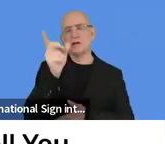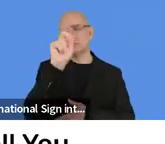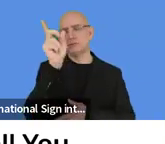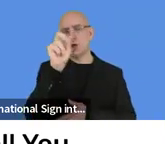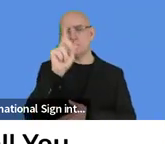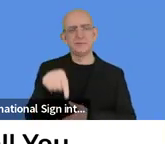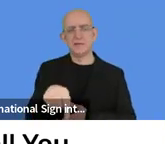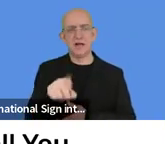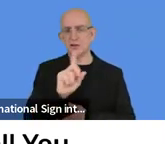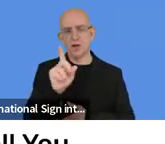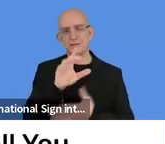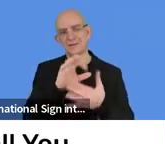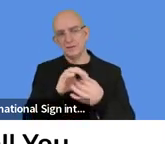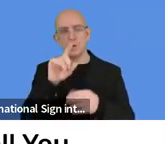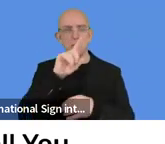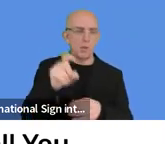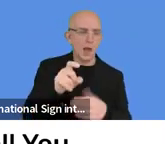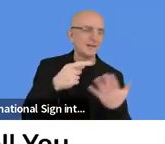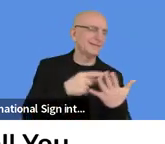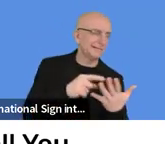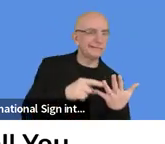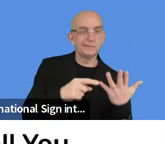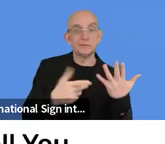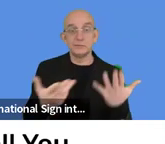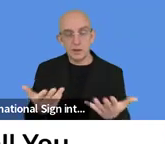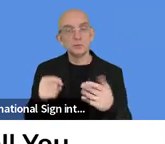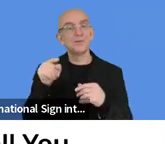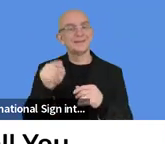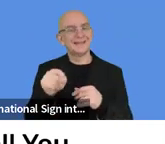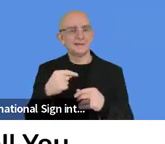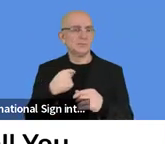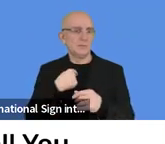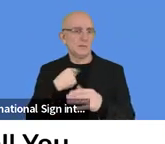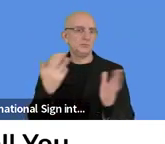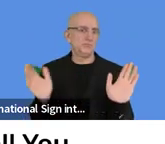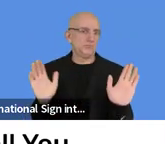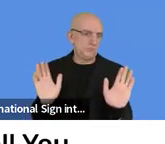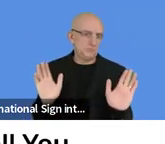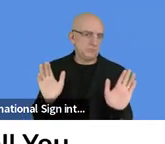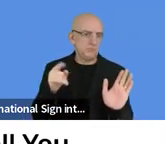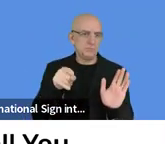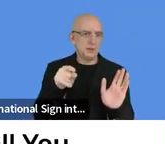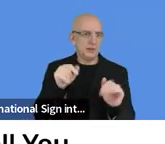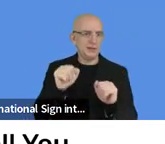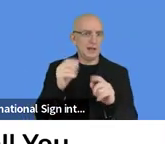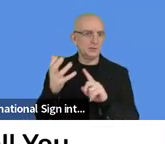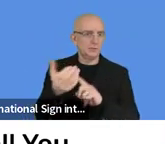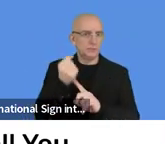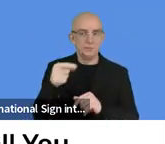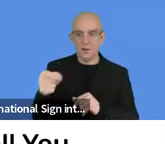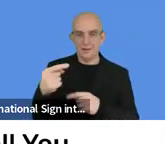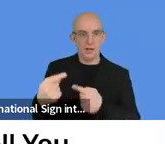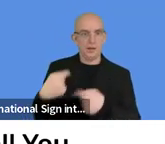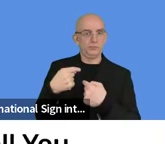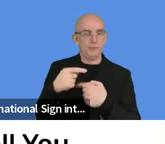to optimize what you're doing. So if I talk to a client and they say, oh, you know, what we're really struggling with is like our executive